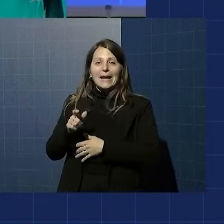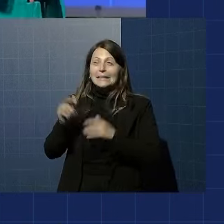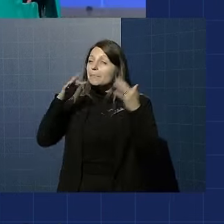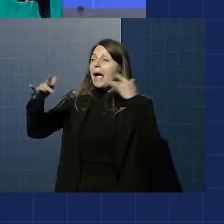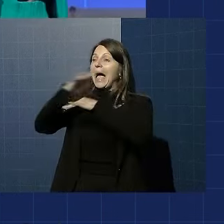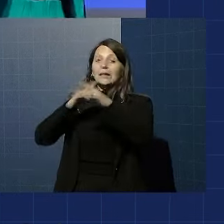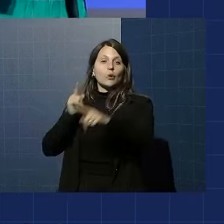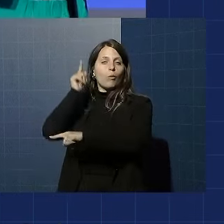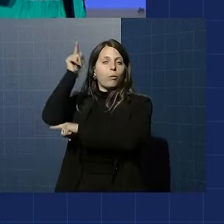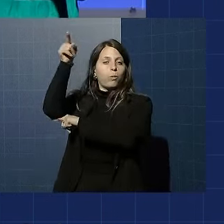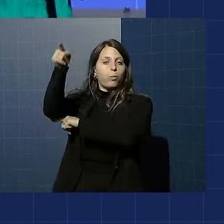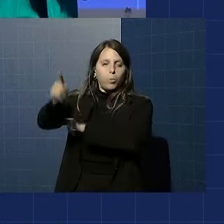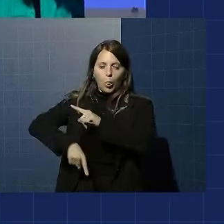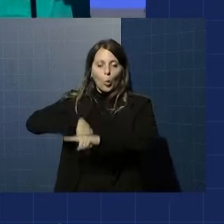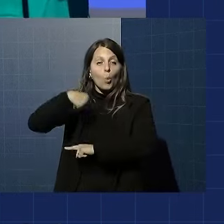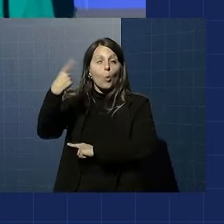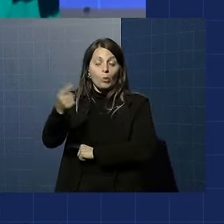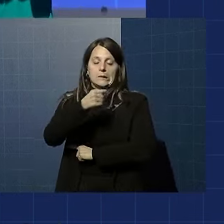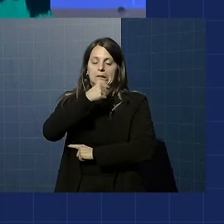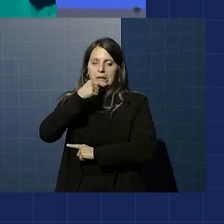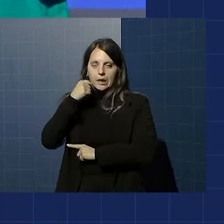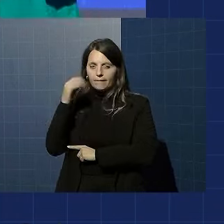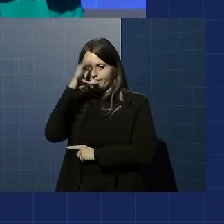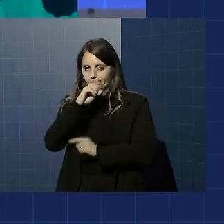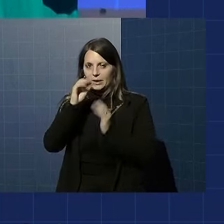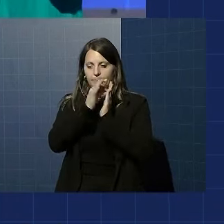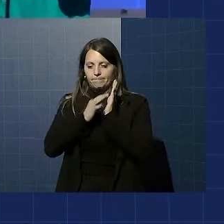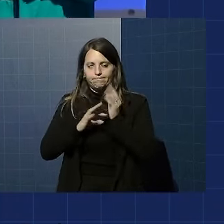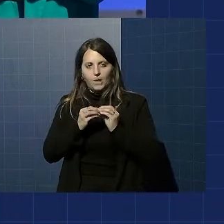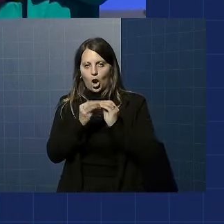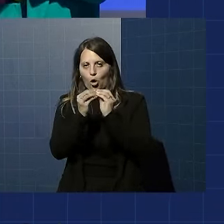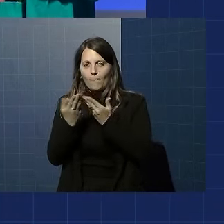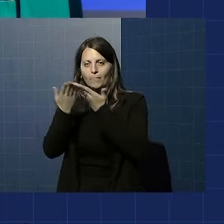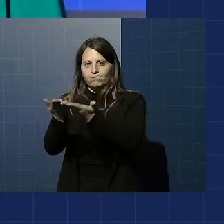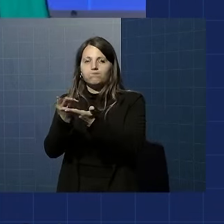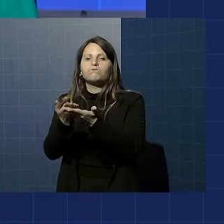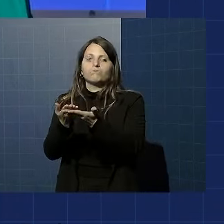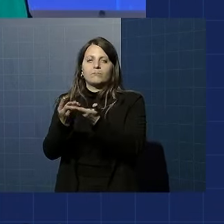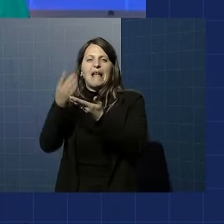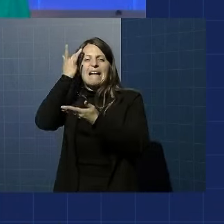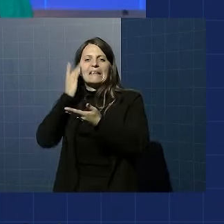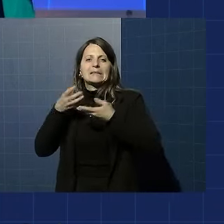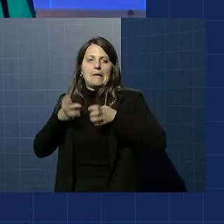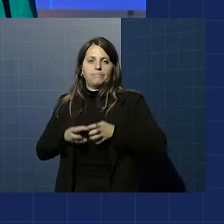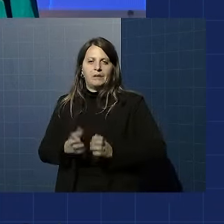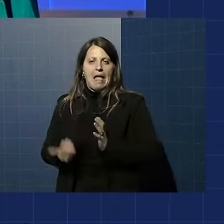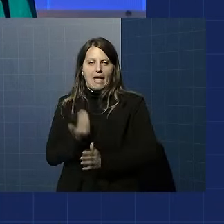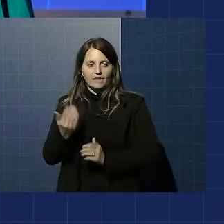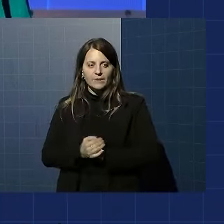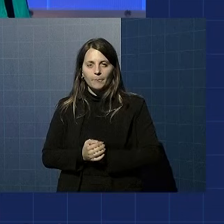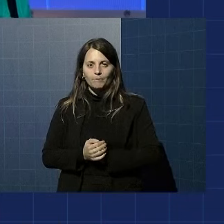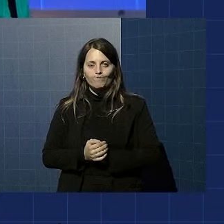the main hazards, the main risk factors, then we can categorize them in five main